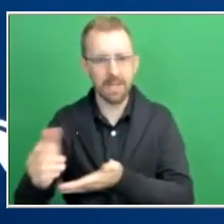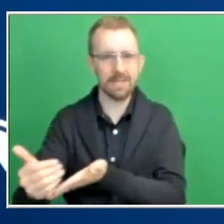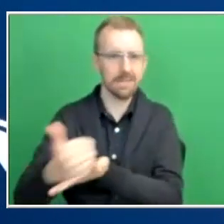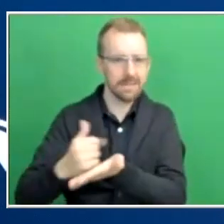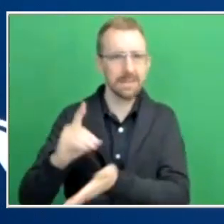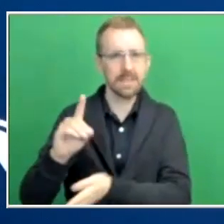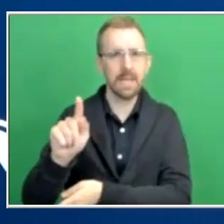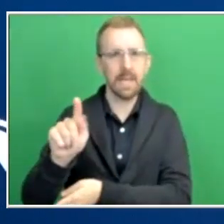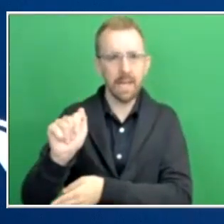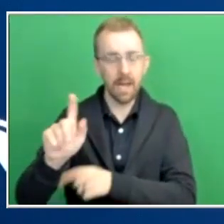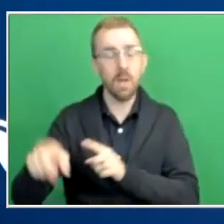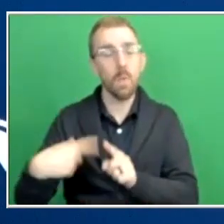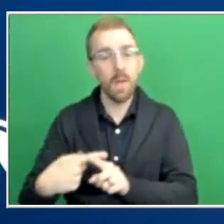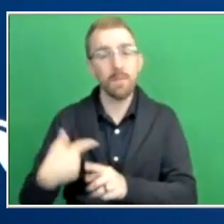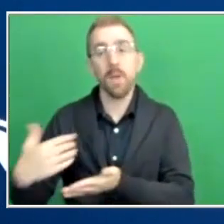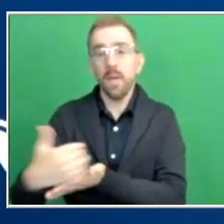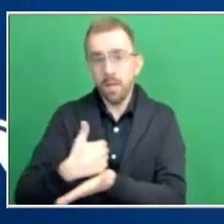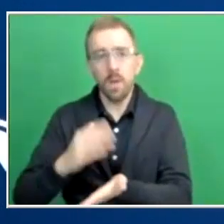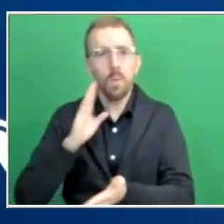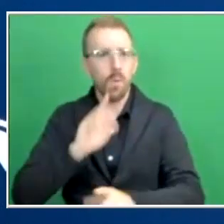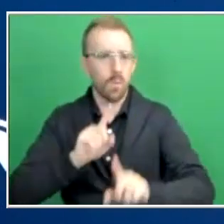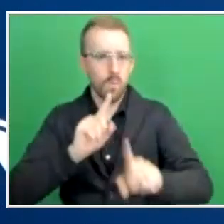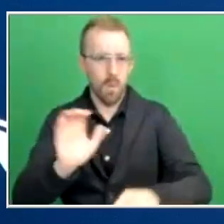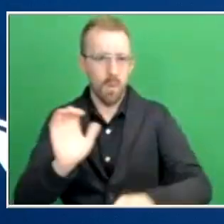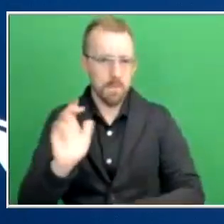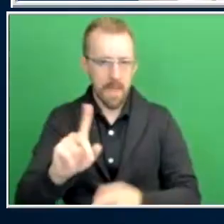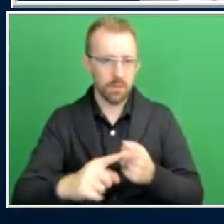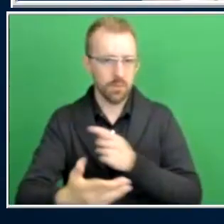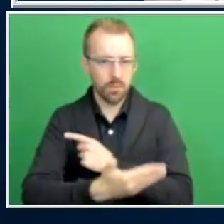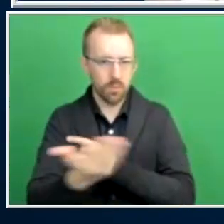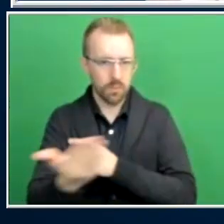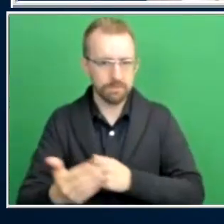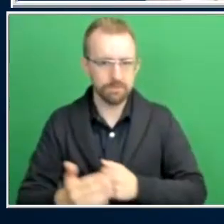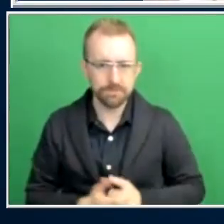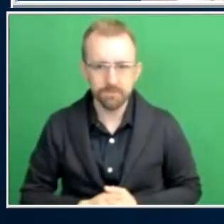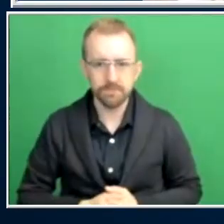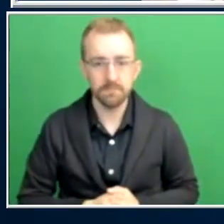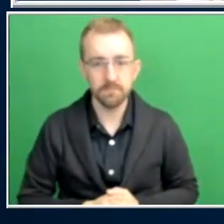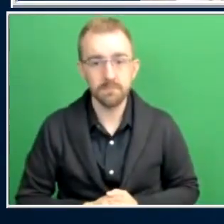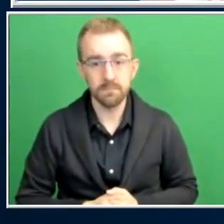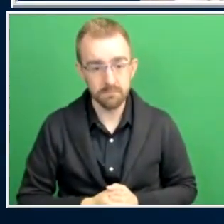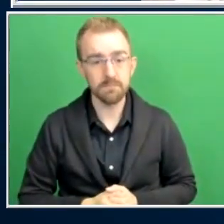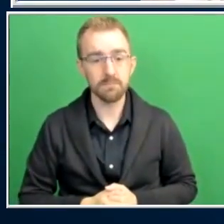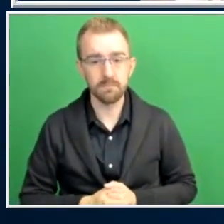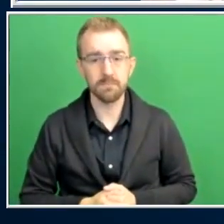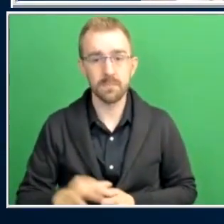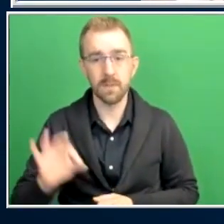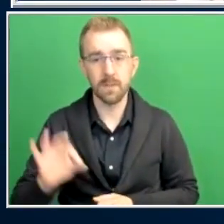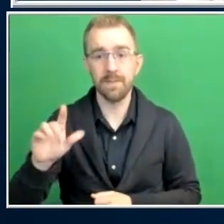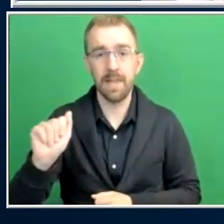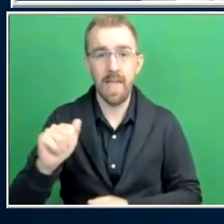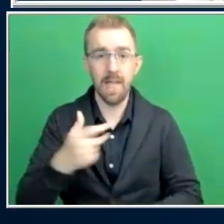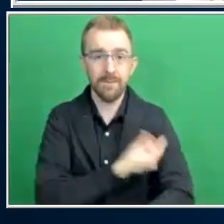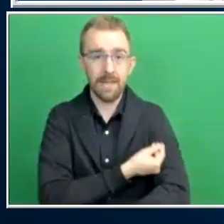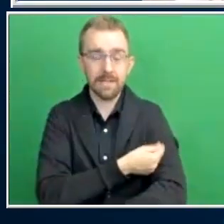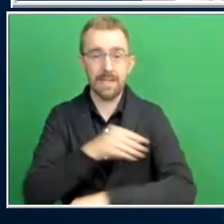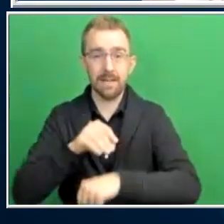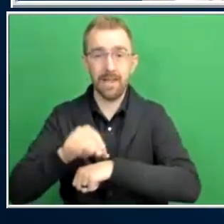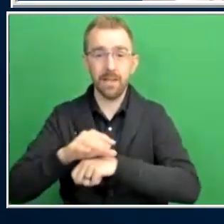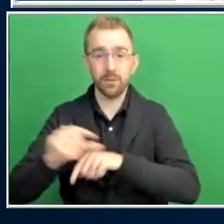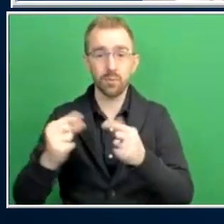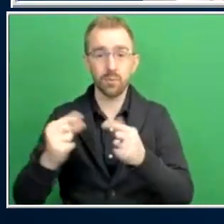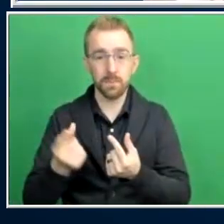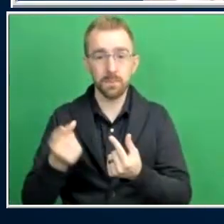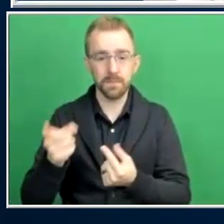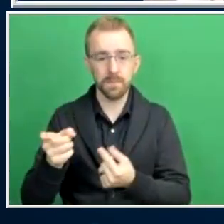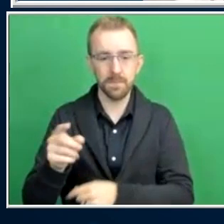we do get it, we will certainly report back to you. So on a related note, the FDA Vaccine Advisory Group, or VRBPAC,